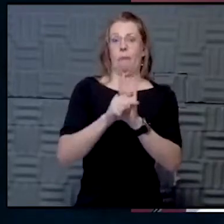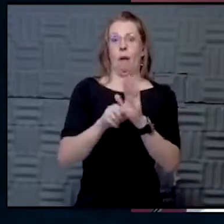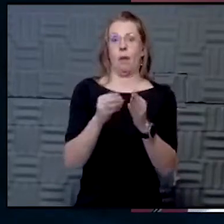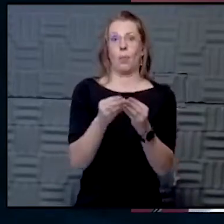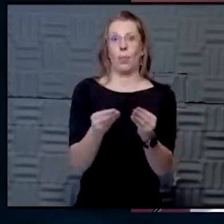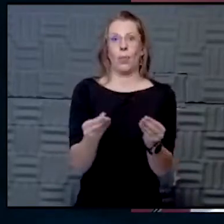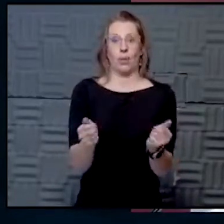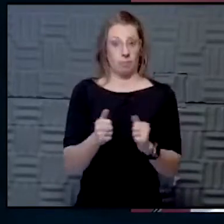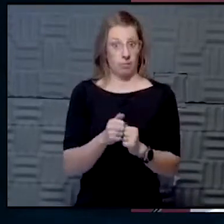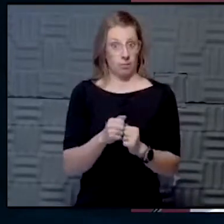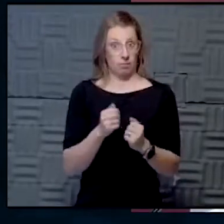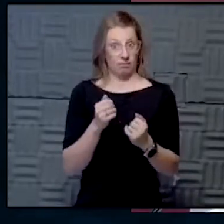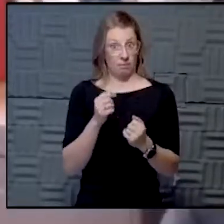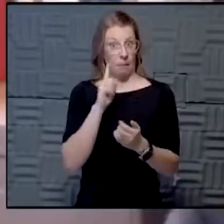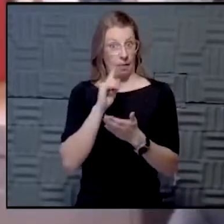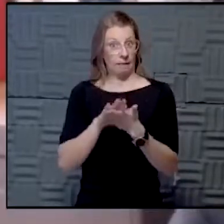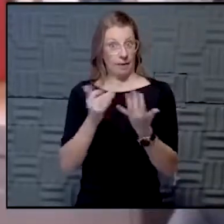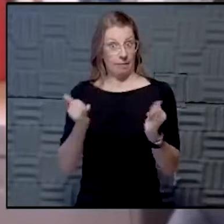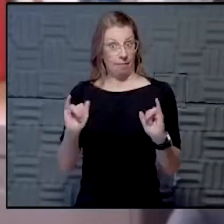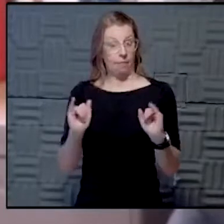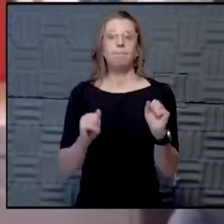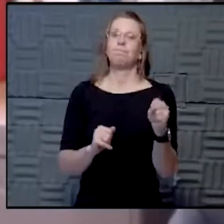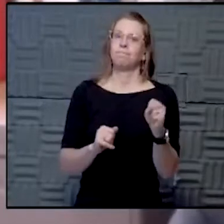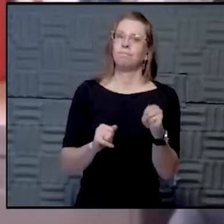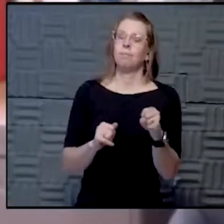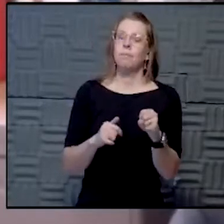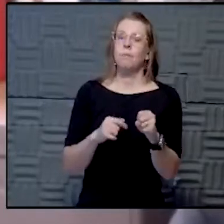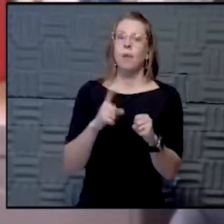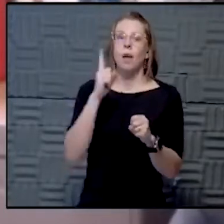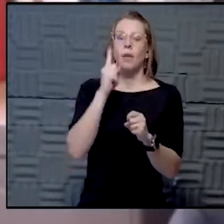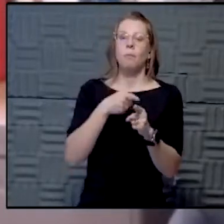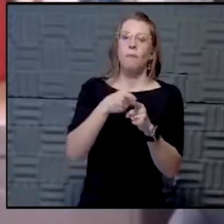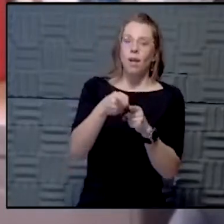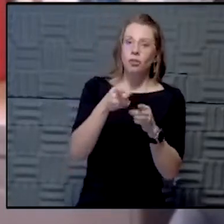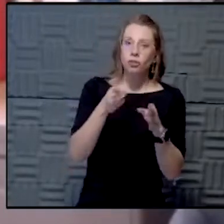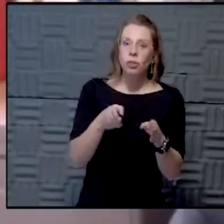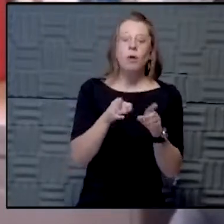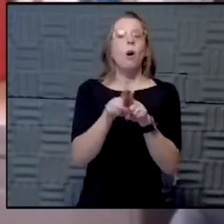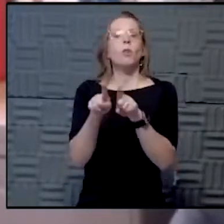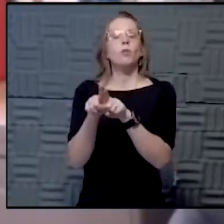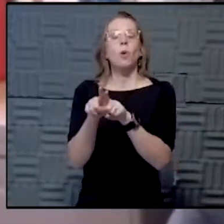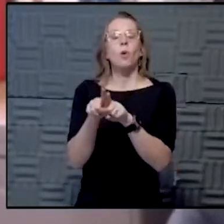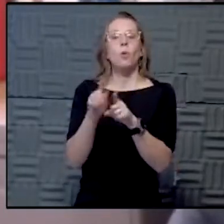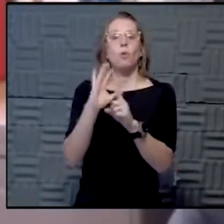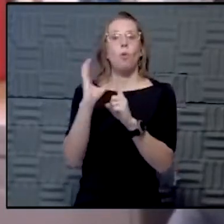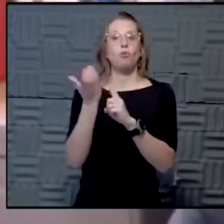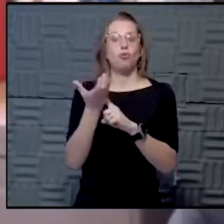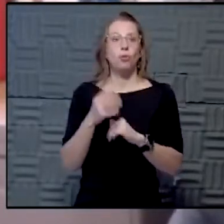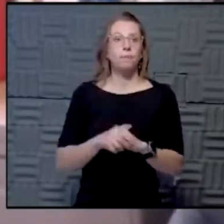true? I do. I think these professions and these cultures have a long-standing